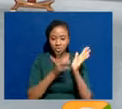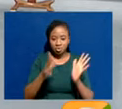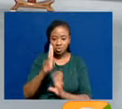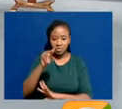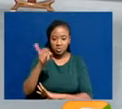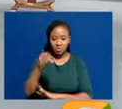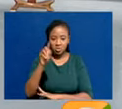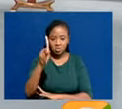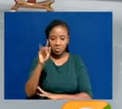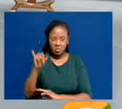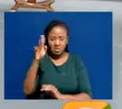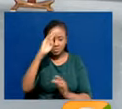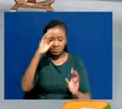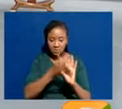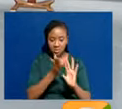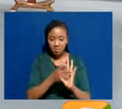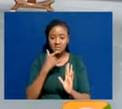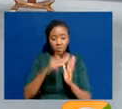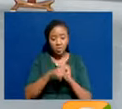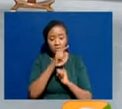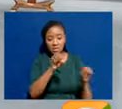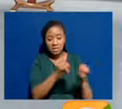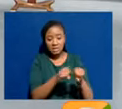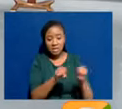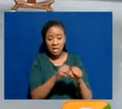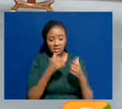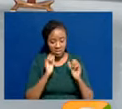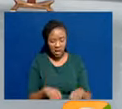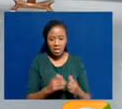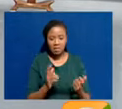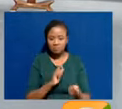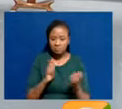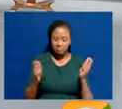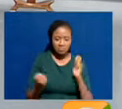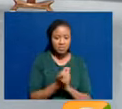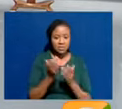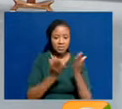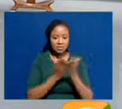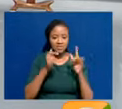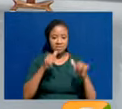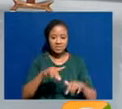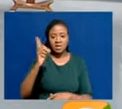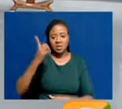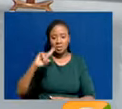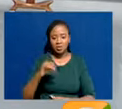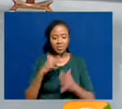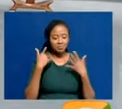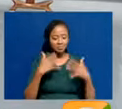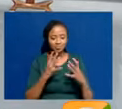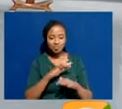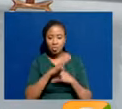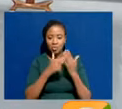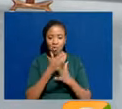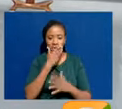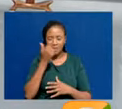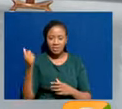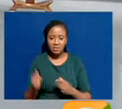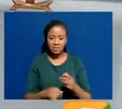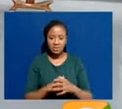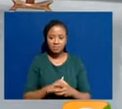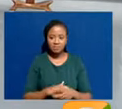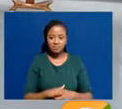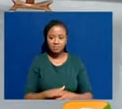psychologist. Okay. Says Governor Sakaja has what it takes to enhance and transform services in our capital. All the very best, Governor. Thank you. And that's what